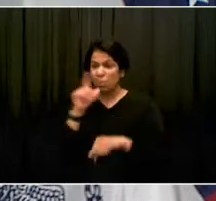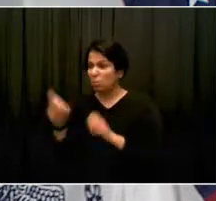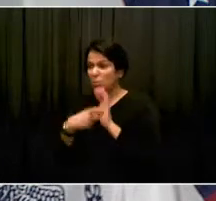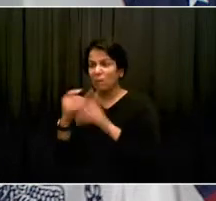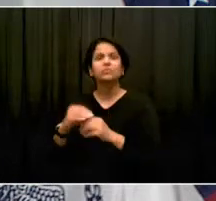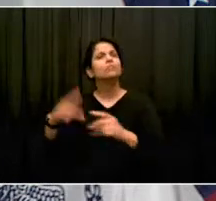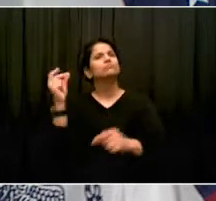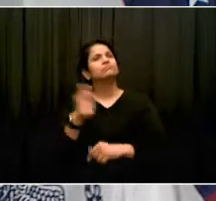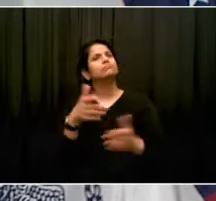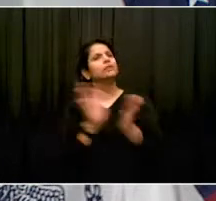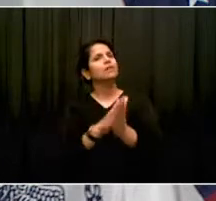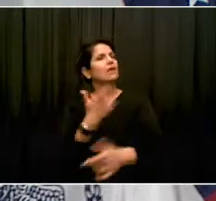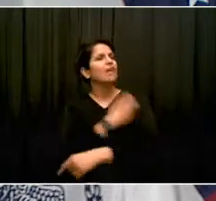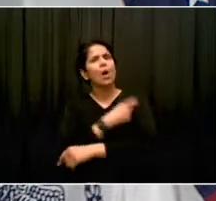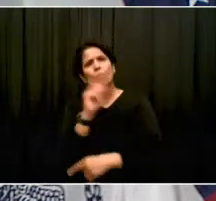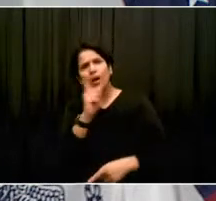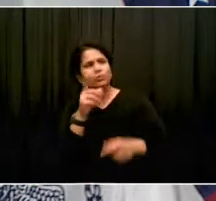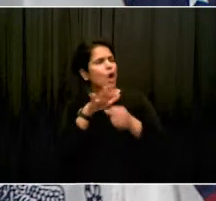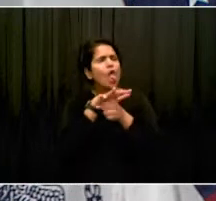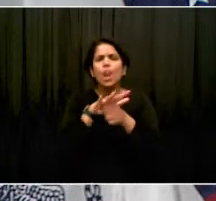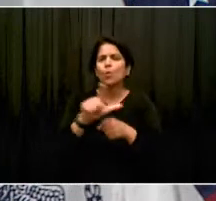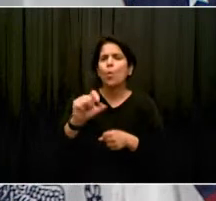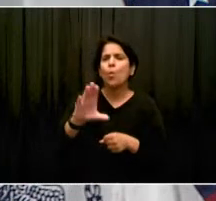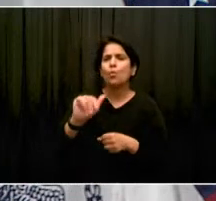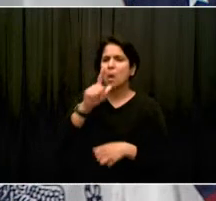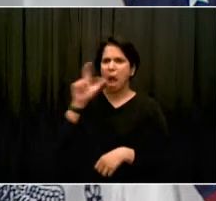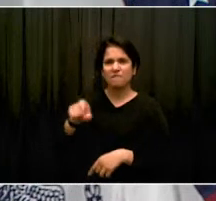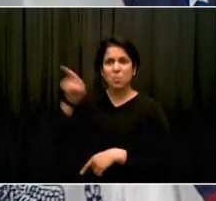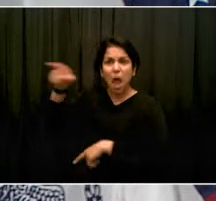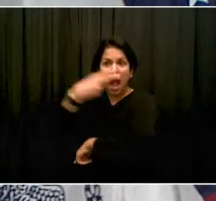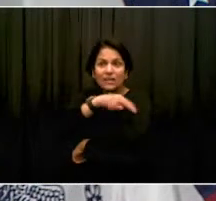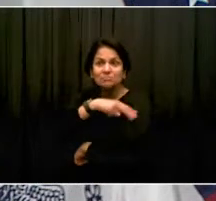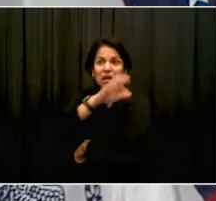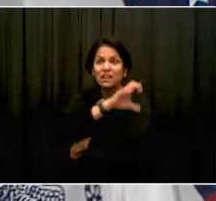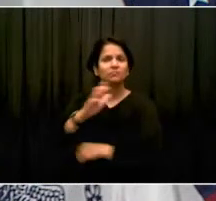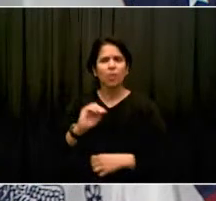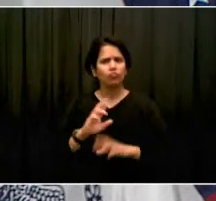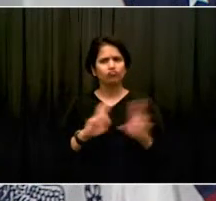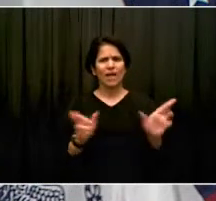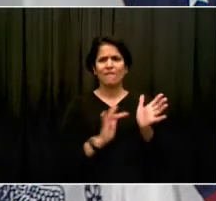forward. Next, we have Courtney from New York 1.